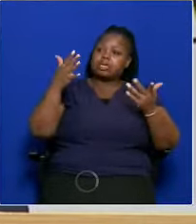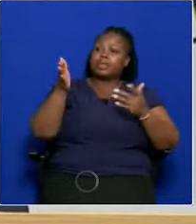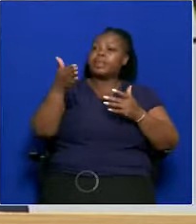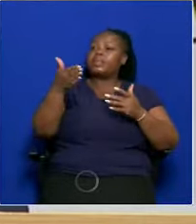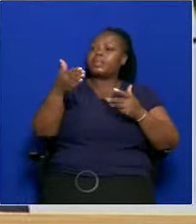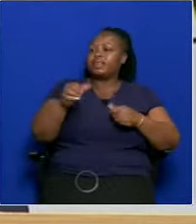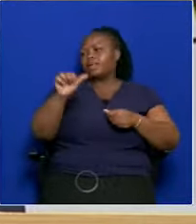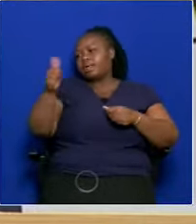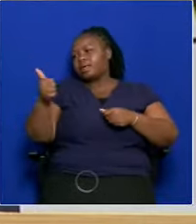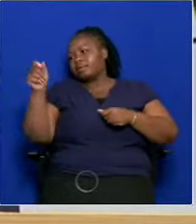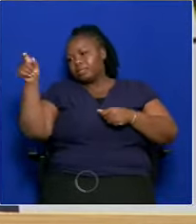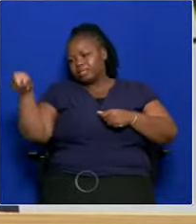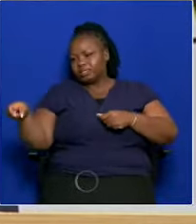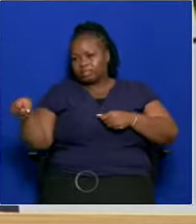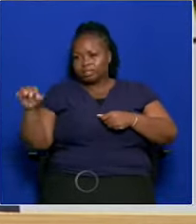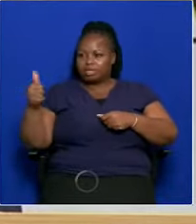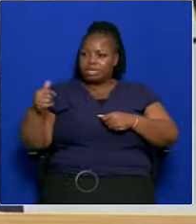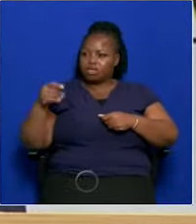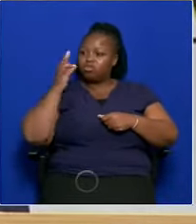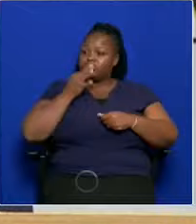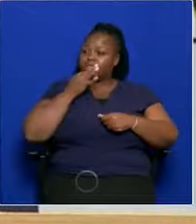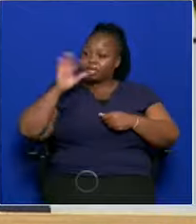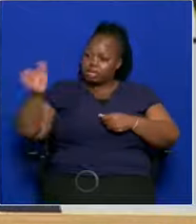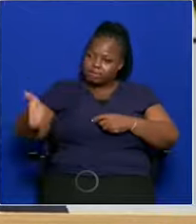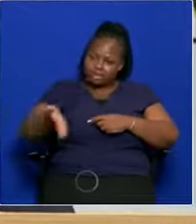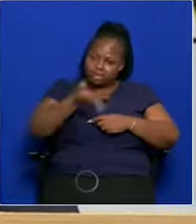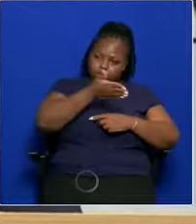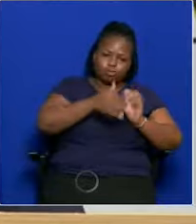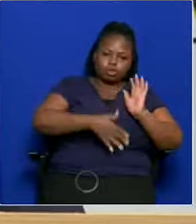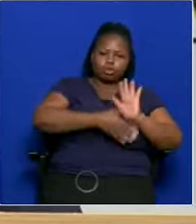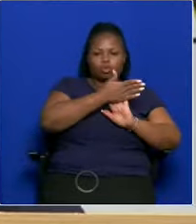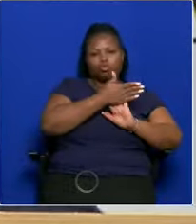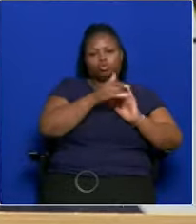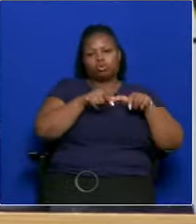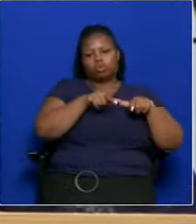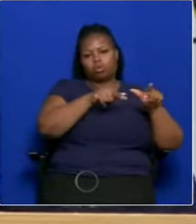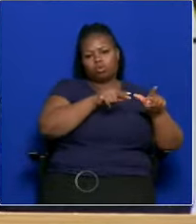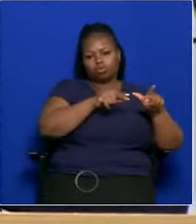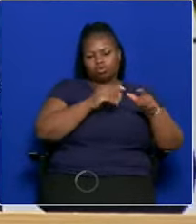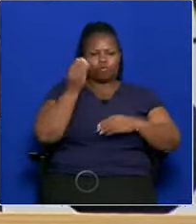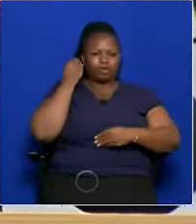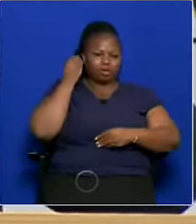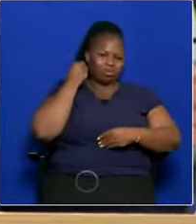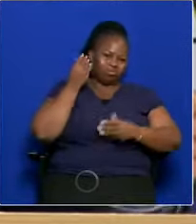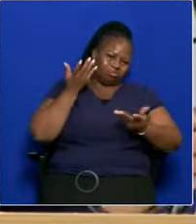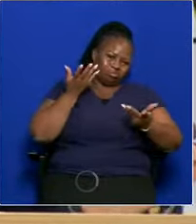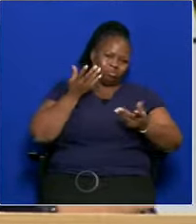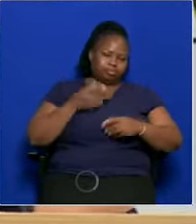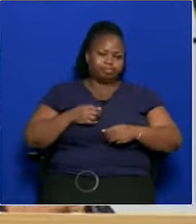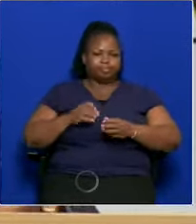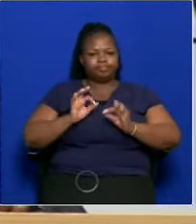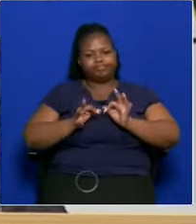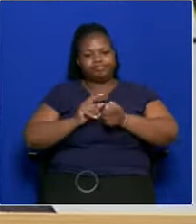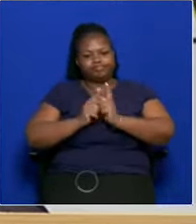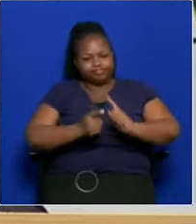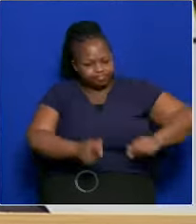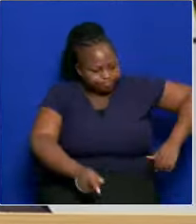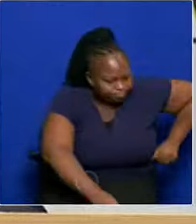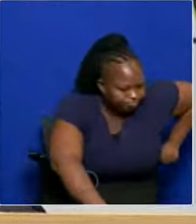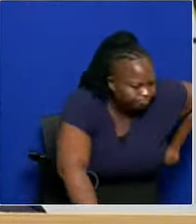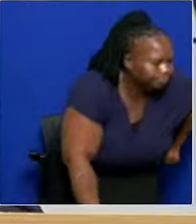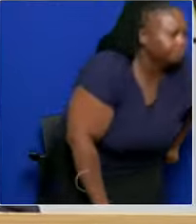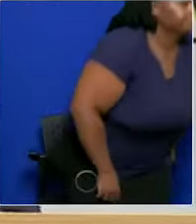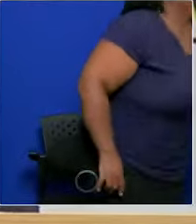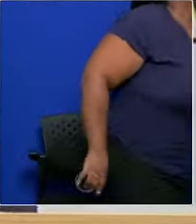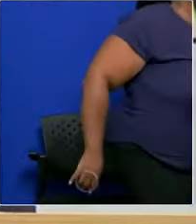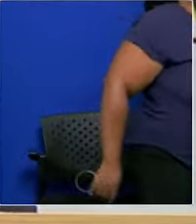sent him, this was a special I project? have sent him to go and follow up. If you see, even if you go back, it is long.